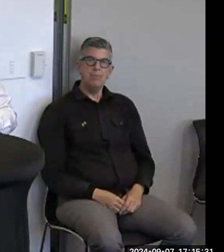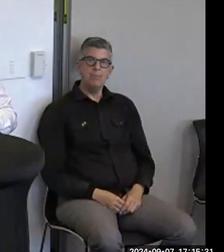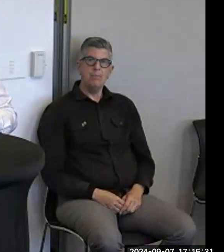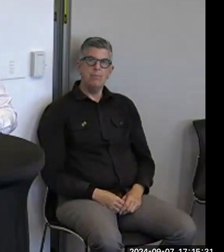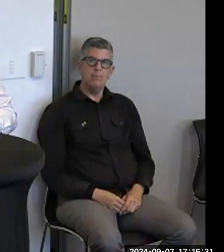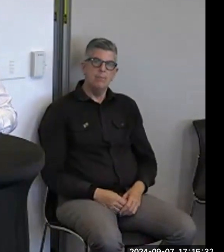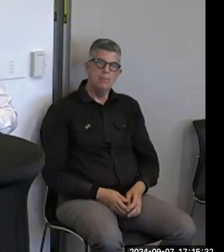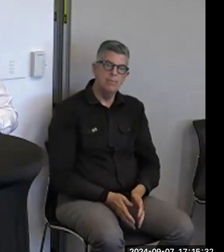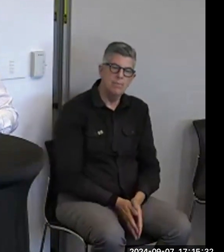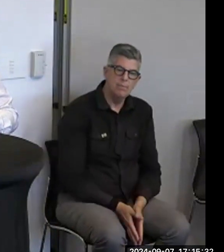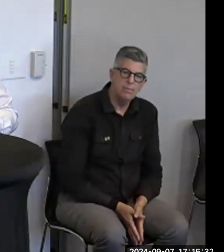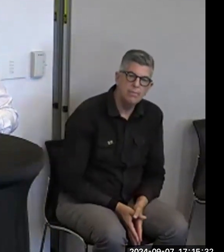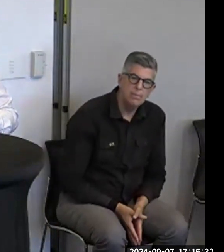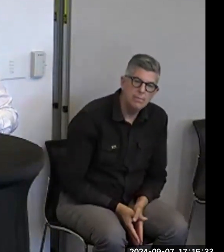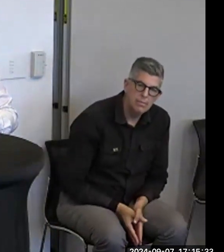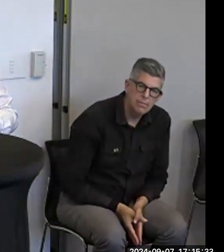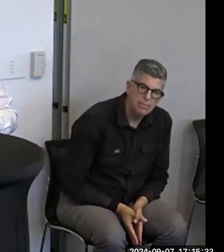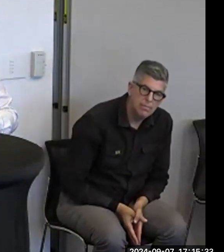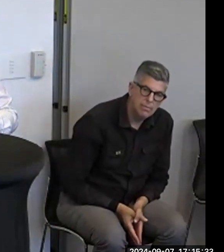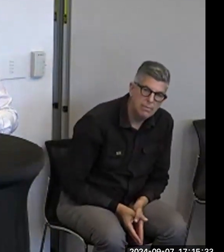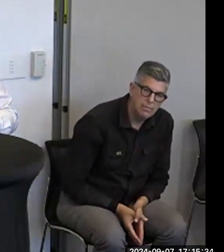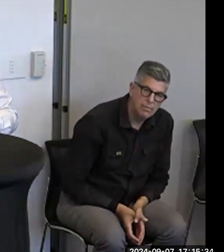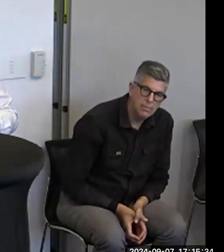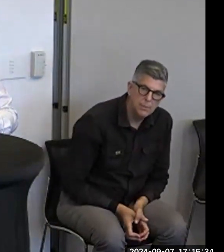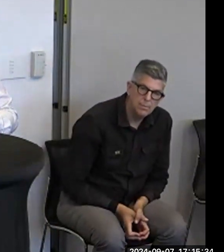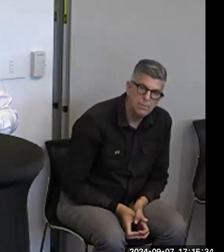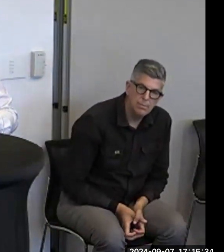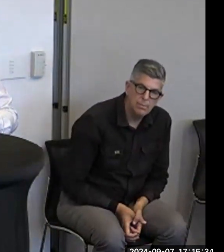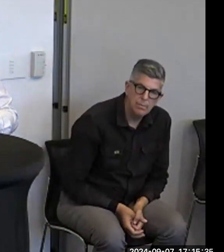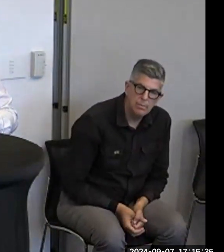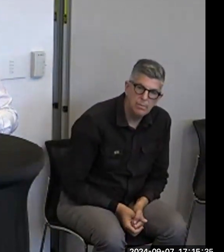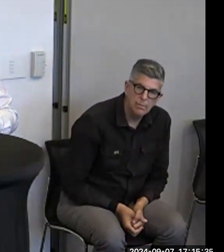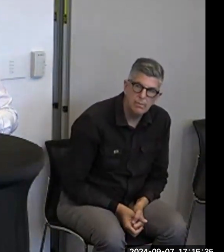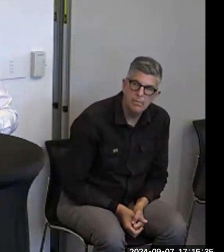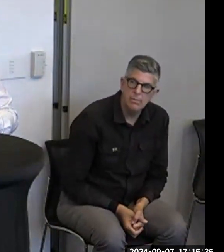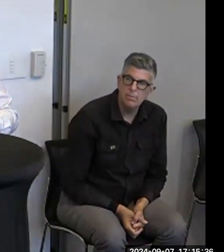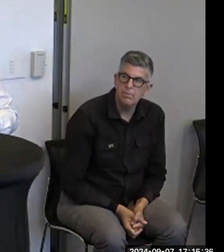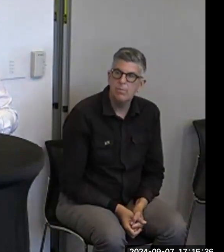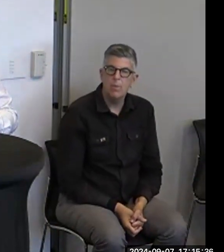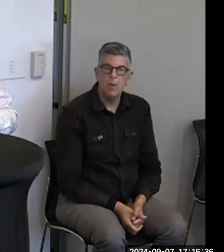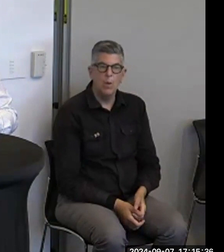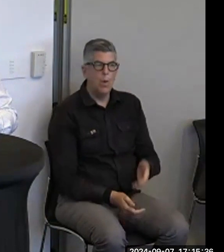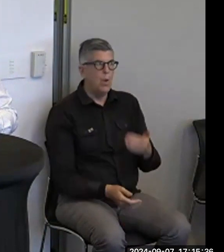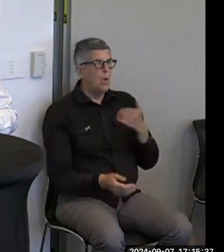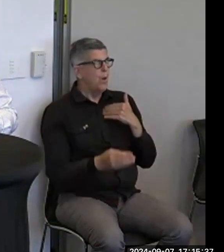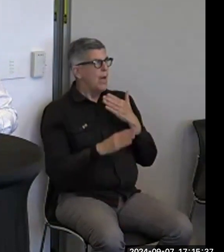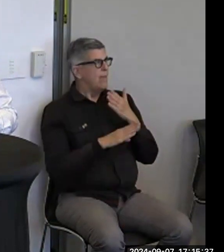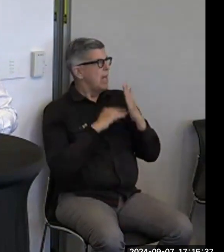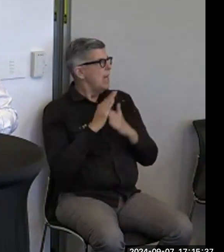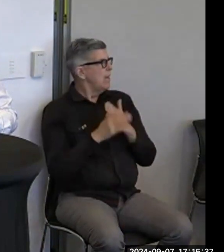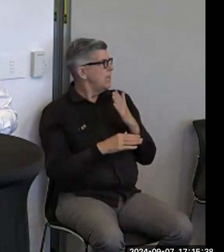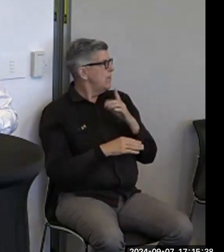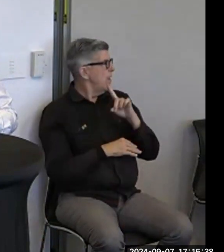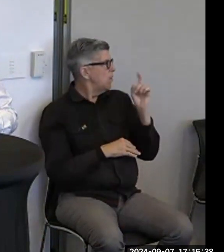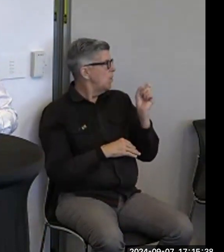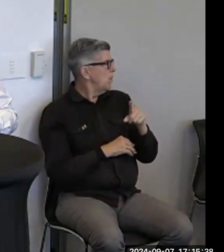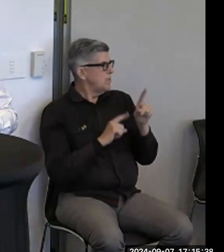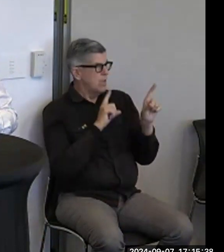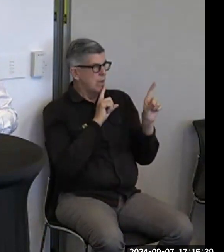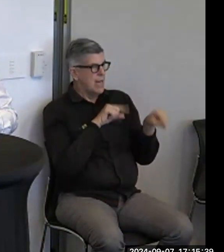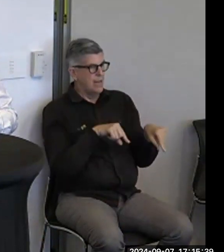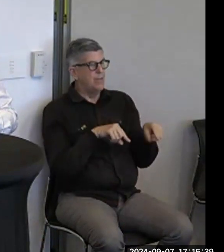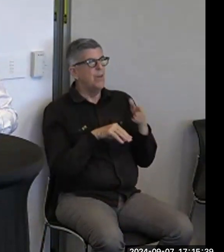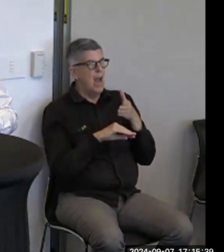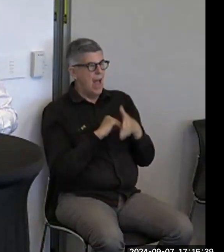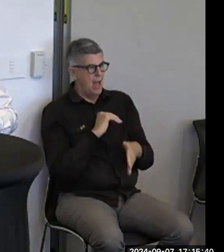Hi, it's Naomi. While Ben is walking the mic over there, I want to remind everyone that we have a hands-on Q&A after Greg talks, so you'll have an opportunity to